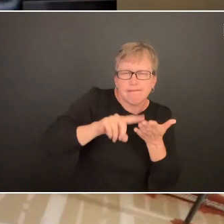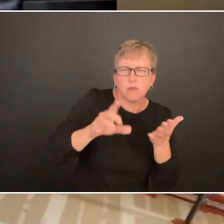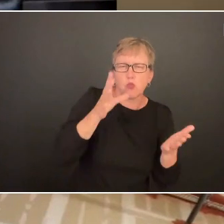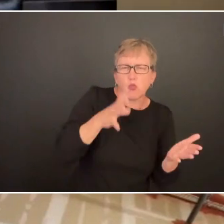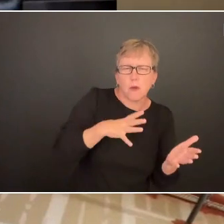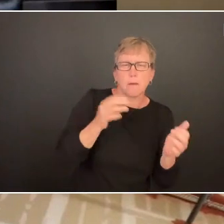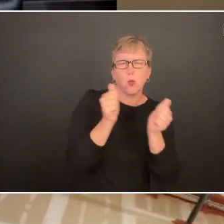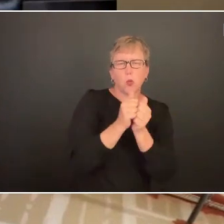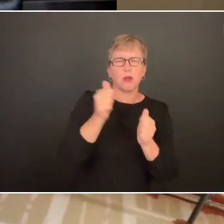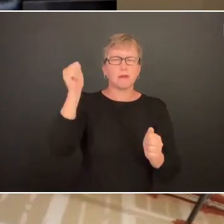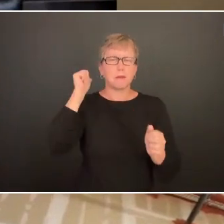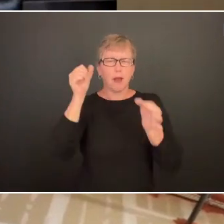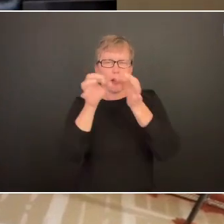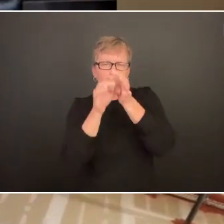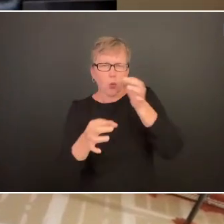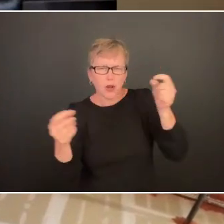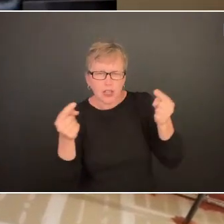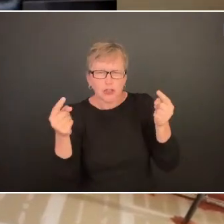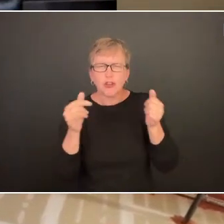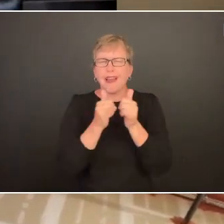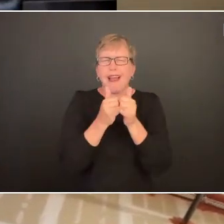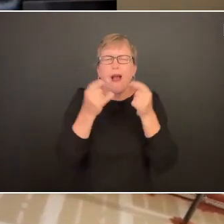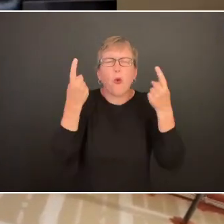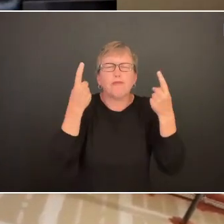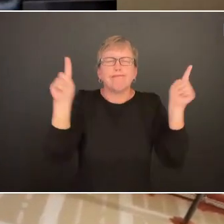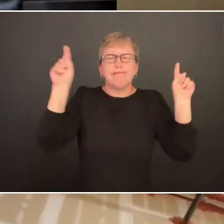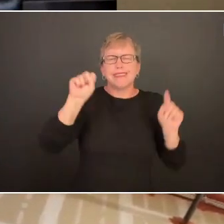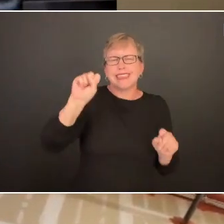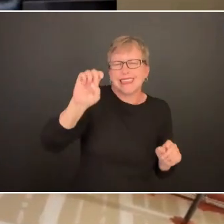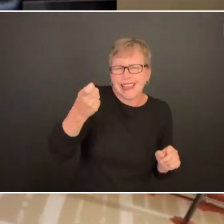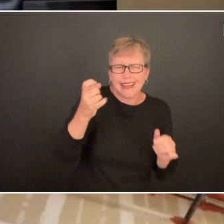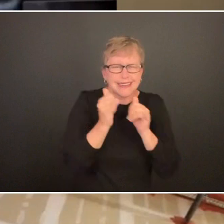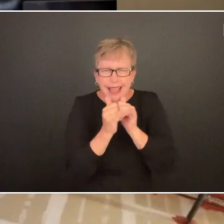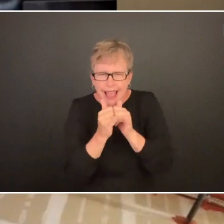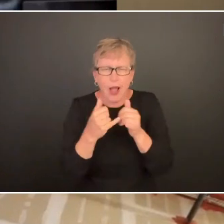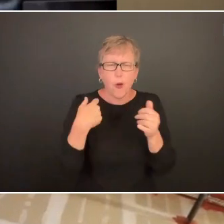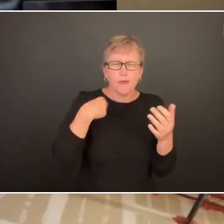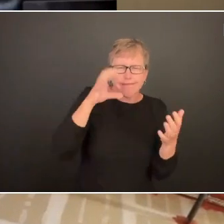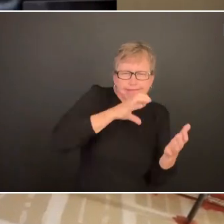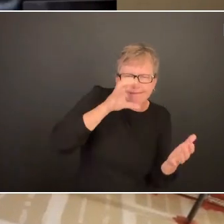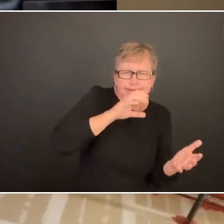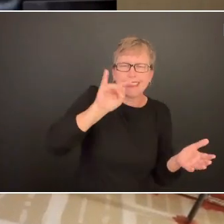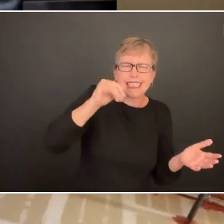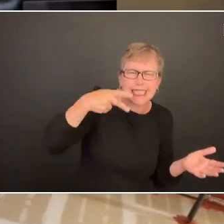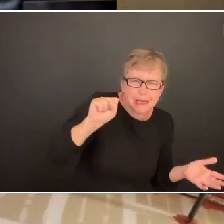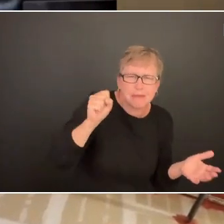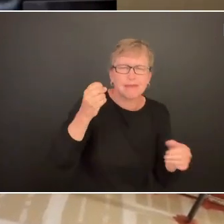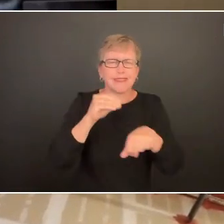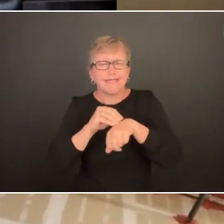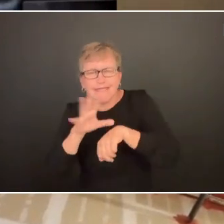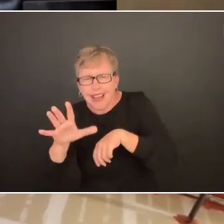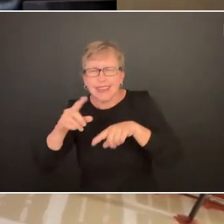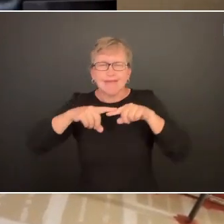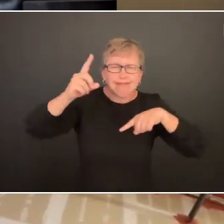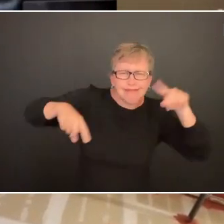like reading this, and I was like researching about women with spinal cord injuries, and how sex would work,